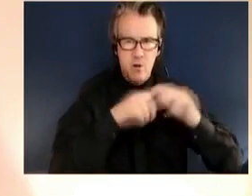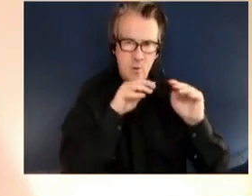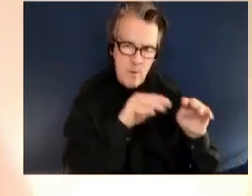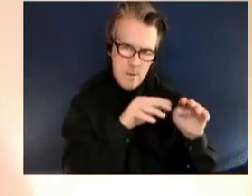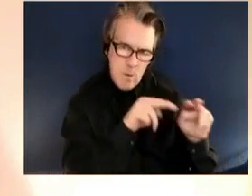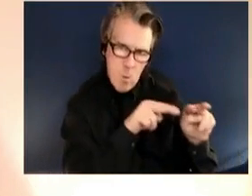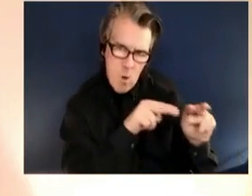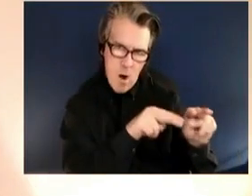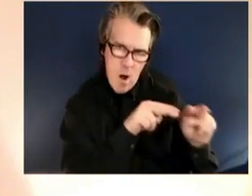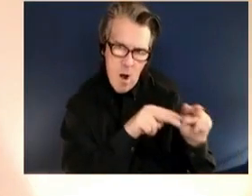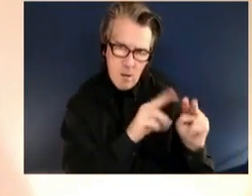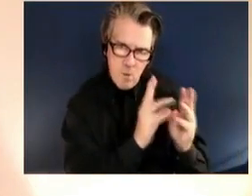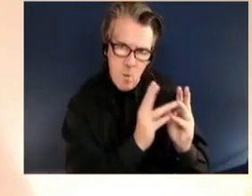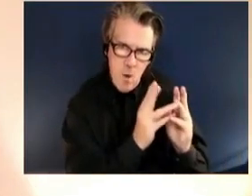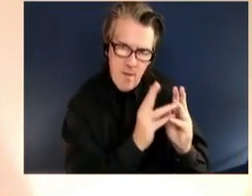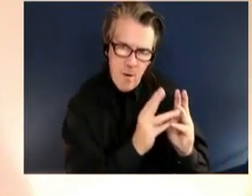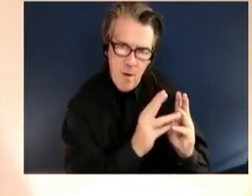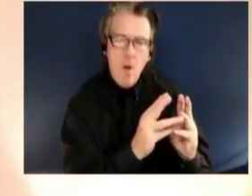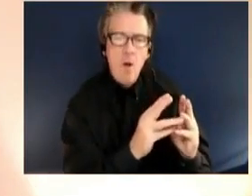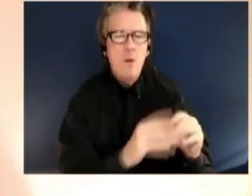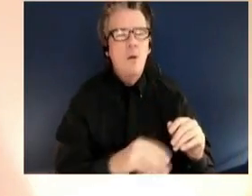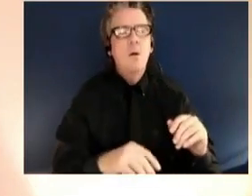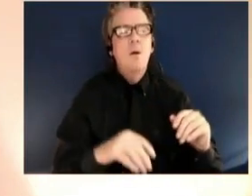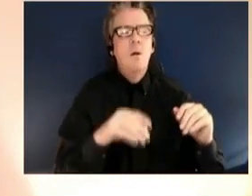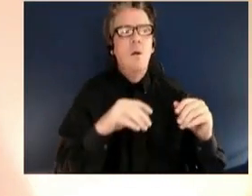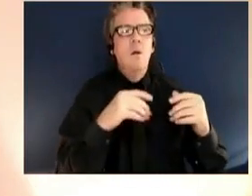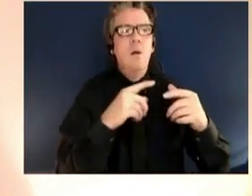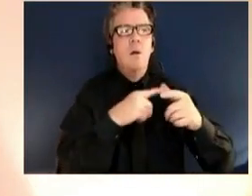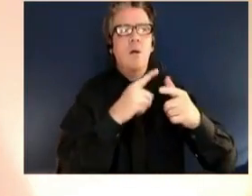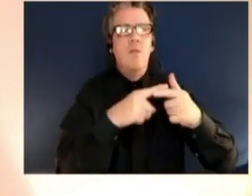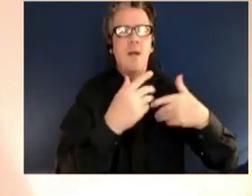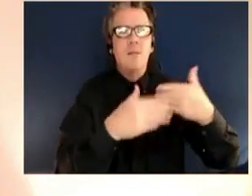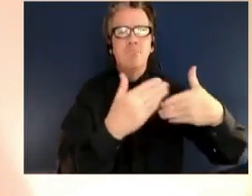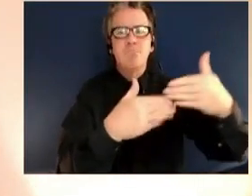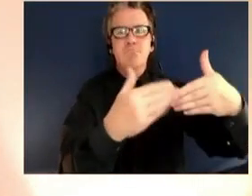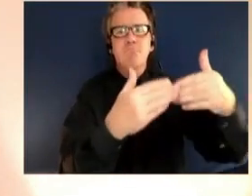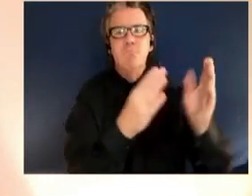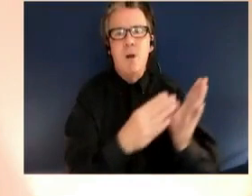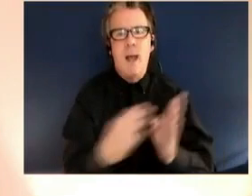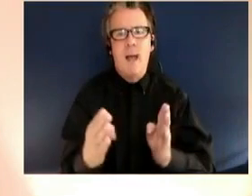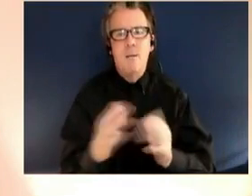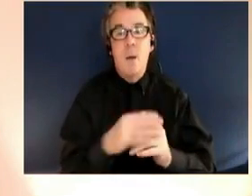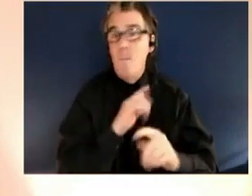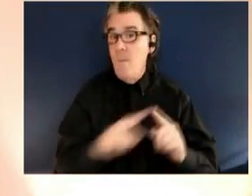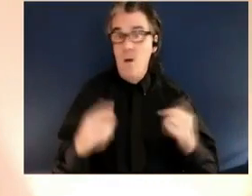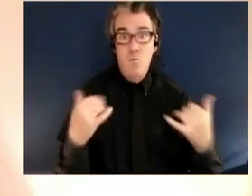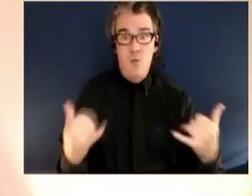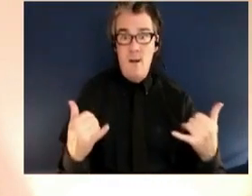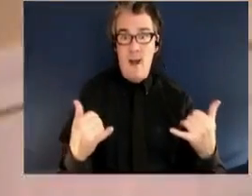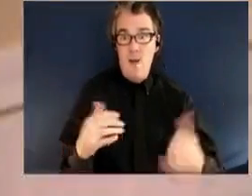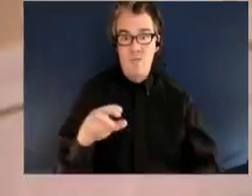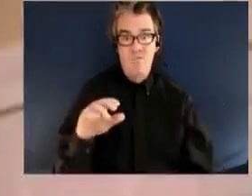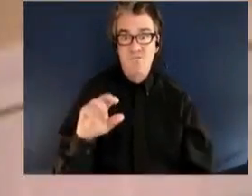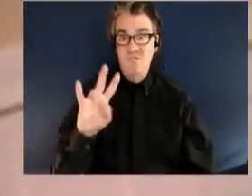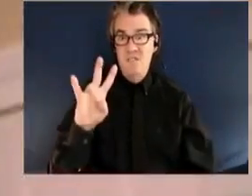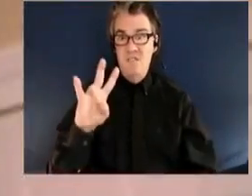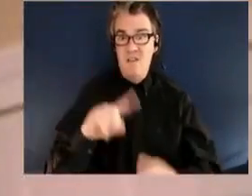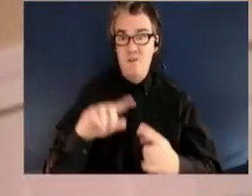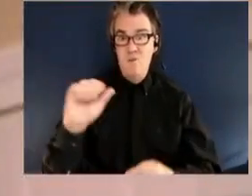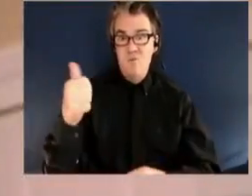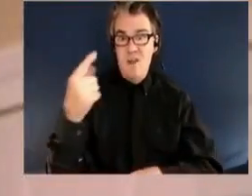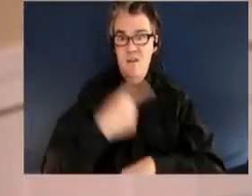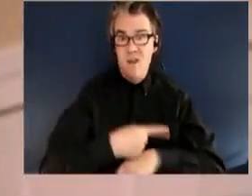no PSPS events in the near term. Okay, good. Thanks for that, Mark. I think that's a welcome relief for